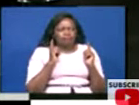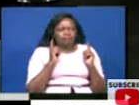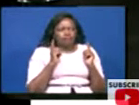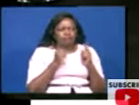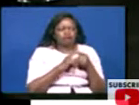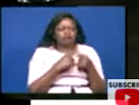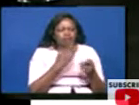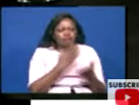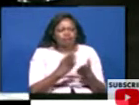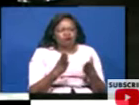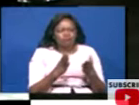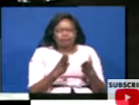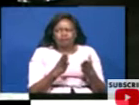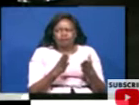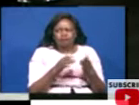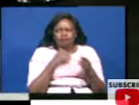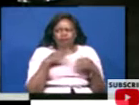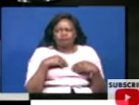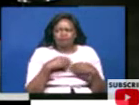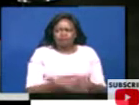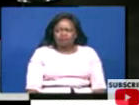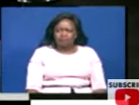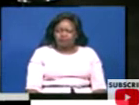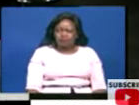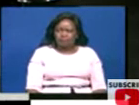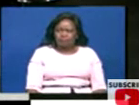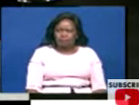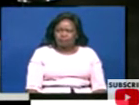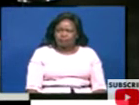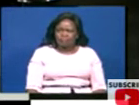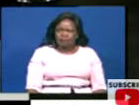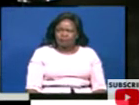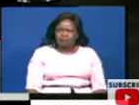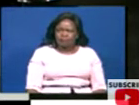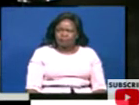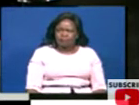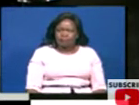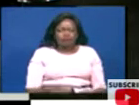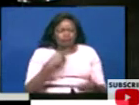part of the dissenting commission. So what would have been the import of that, Wakili? Are you seeing